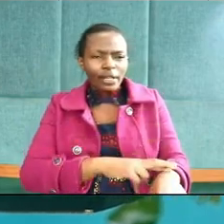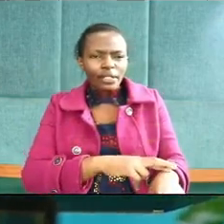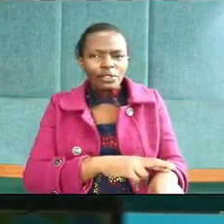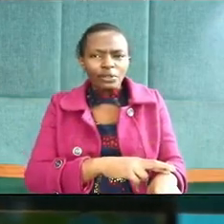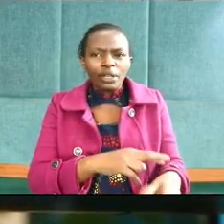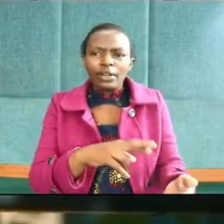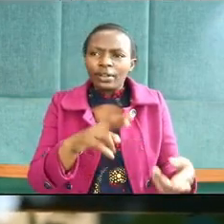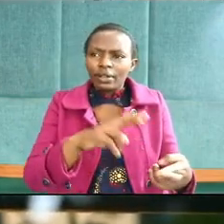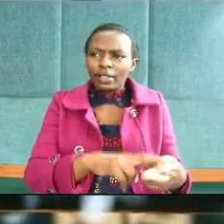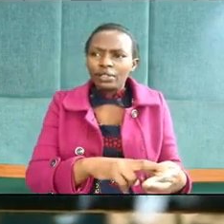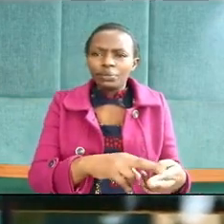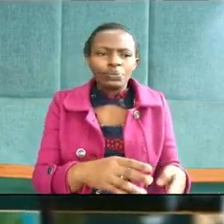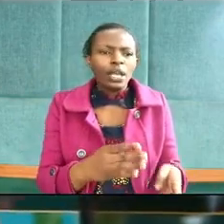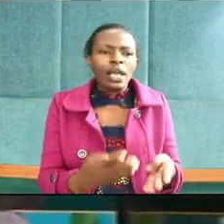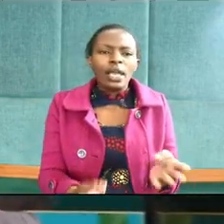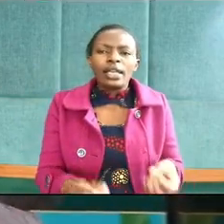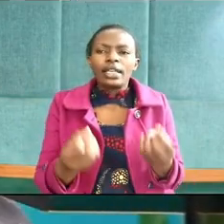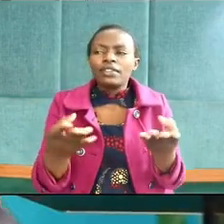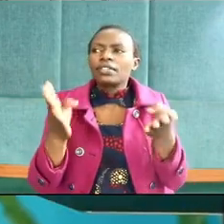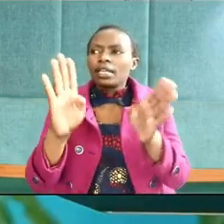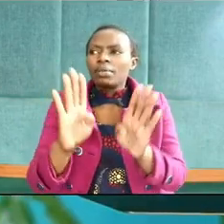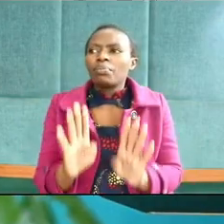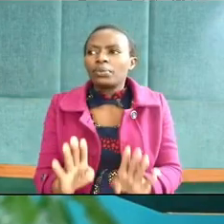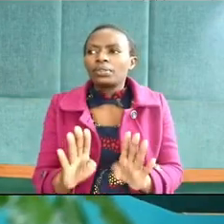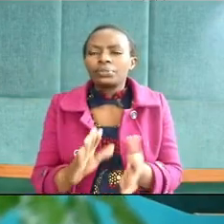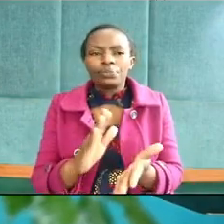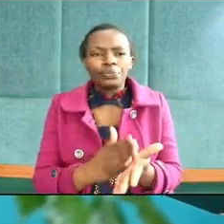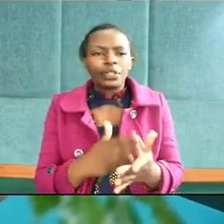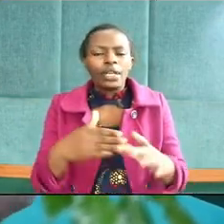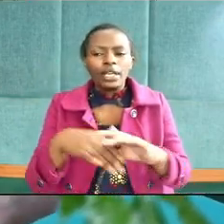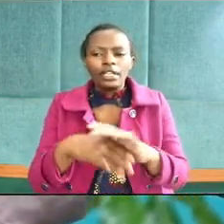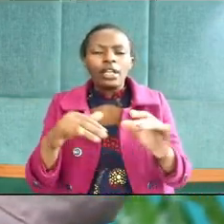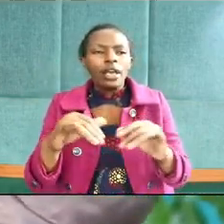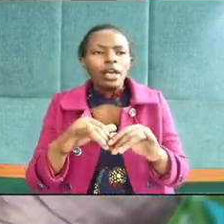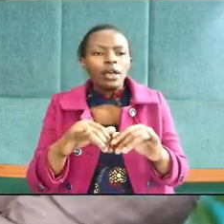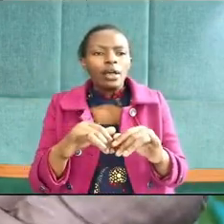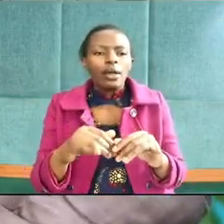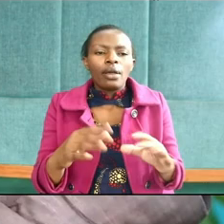an important part in unifying a marriage.